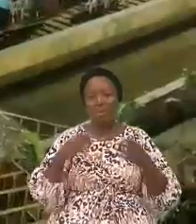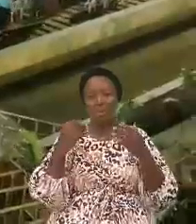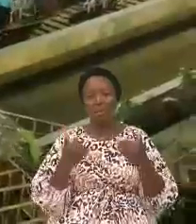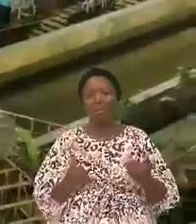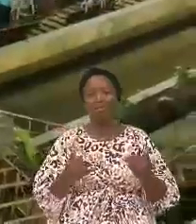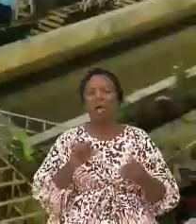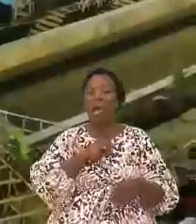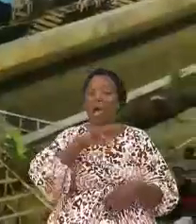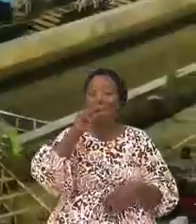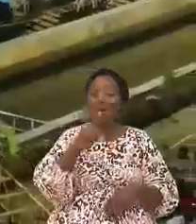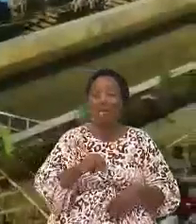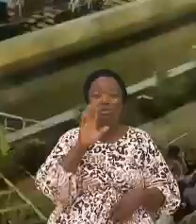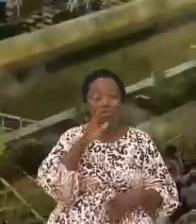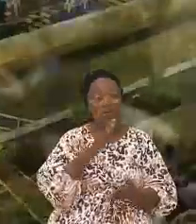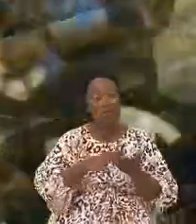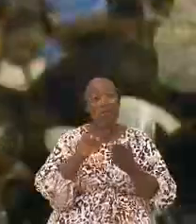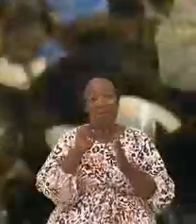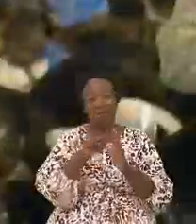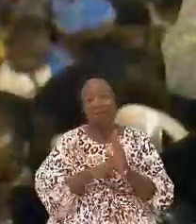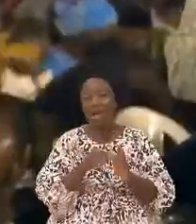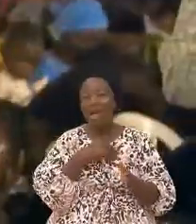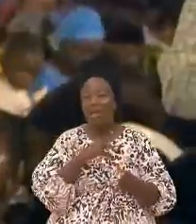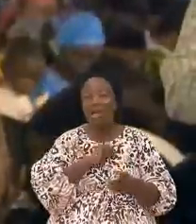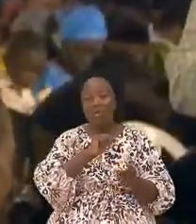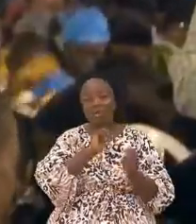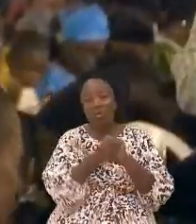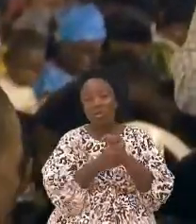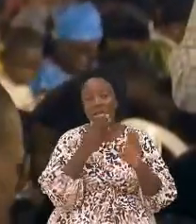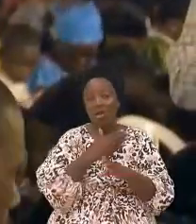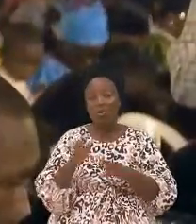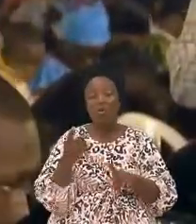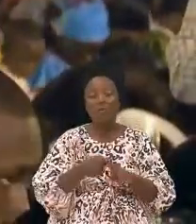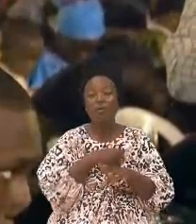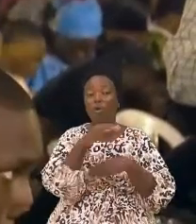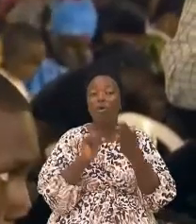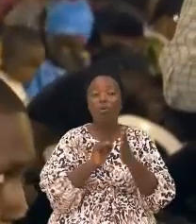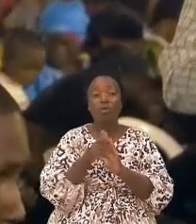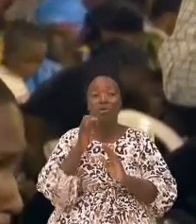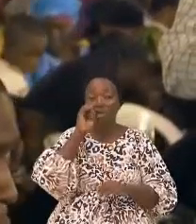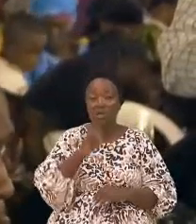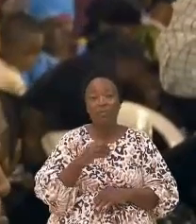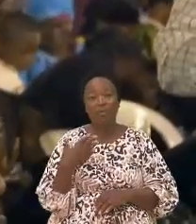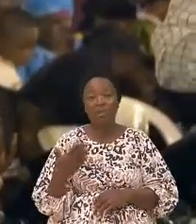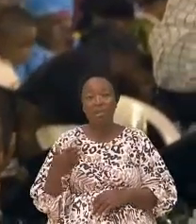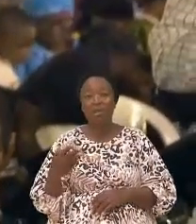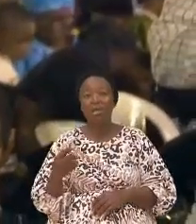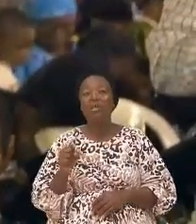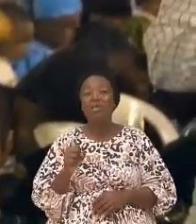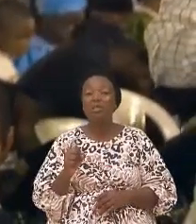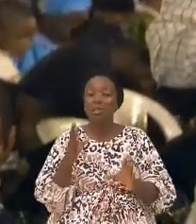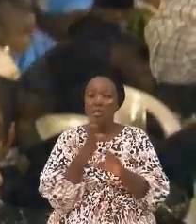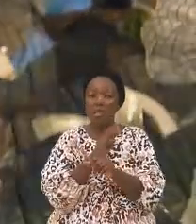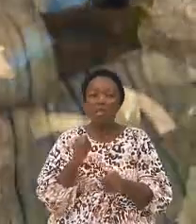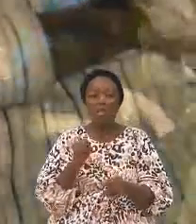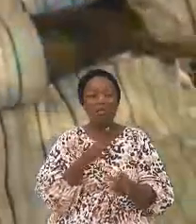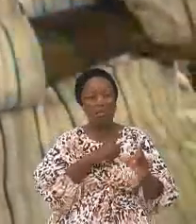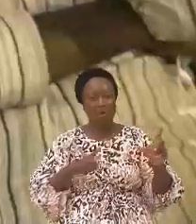Christ. I need your forgiveness. And I turn away from all those evil